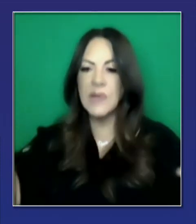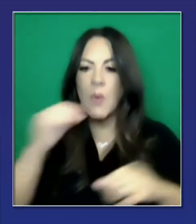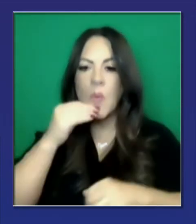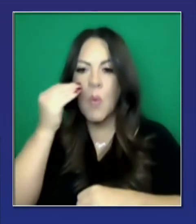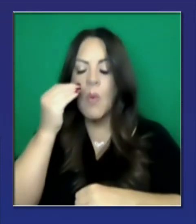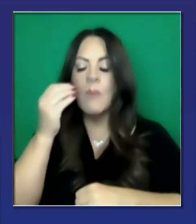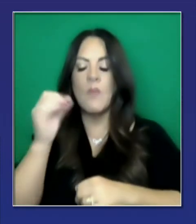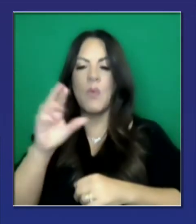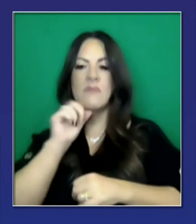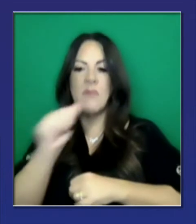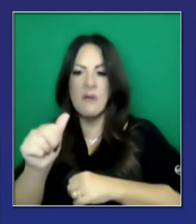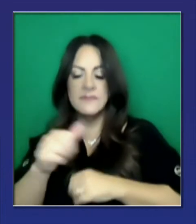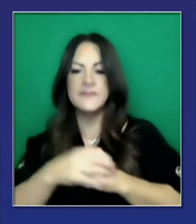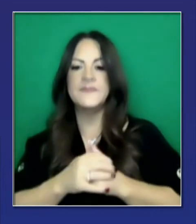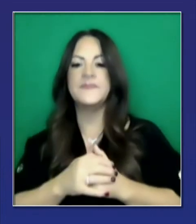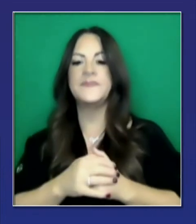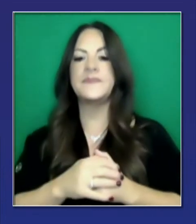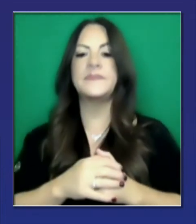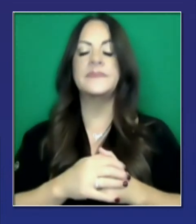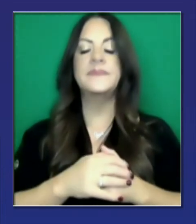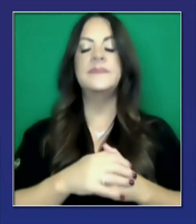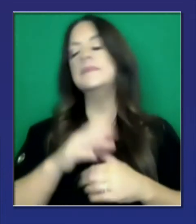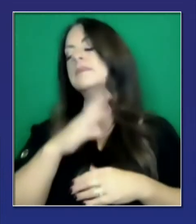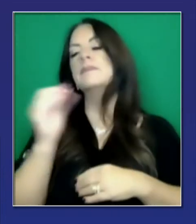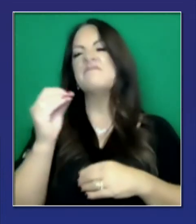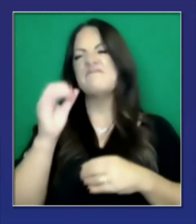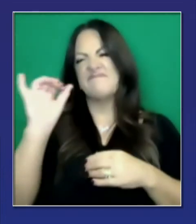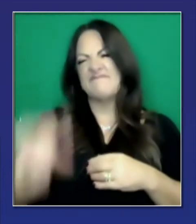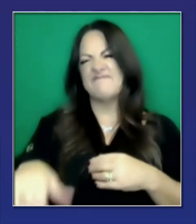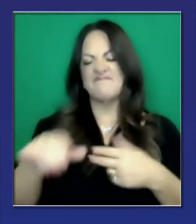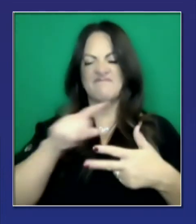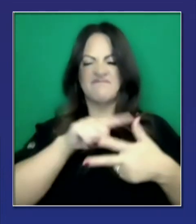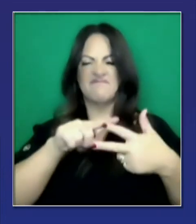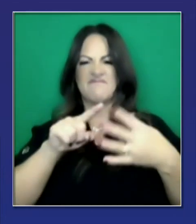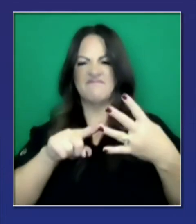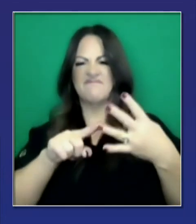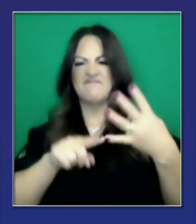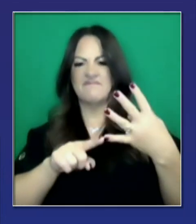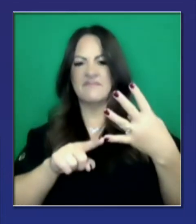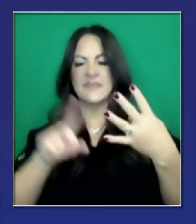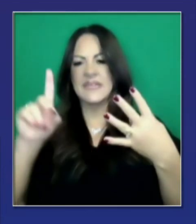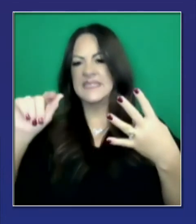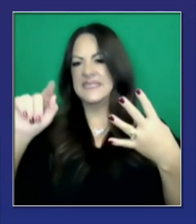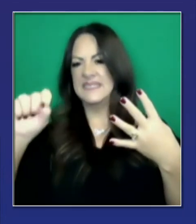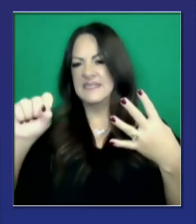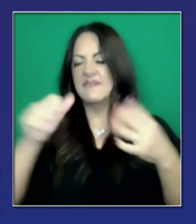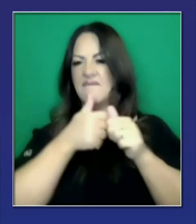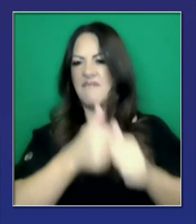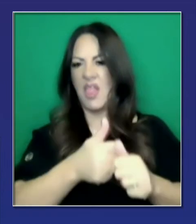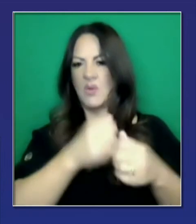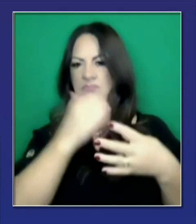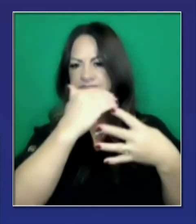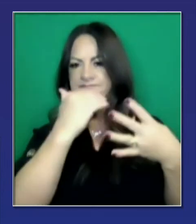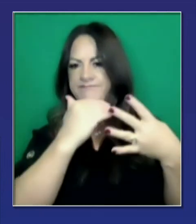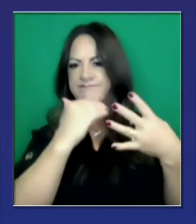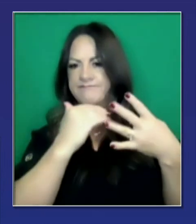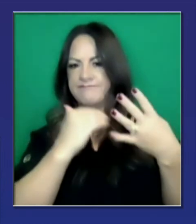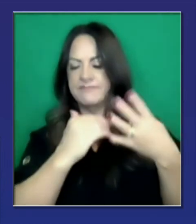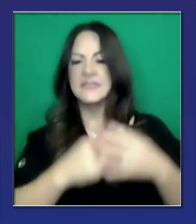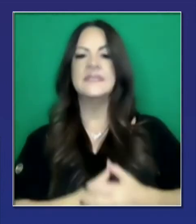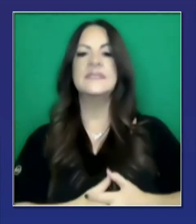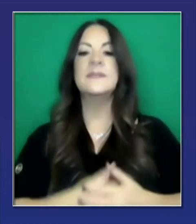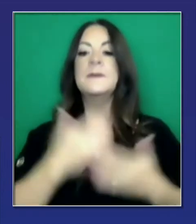4-week projections moving forward around that date as well. Look, as it relates to Southern